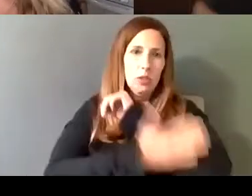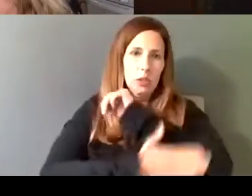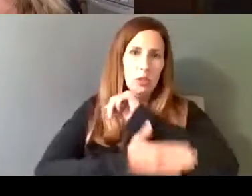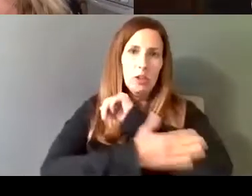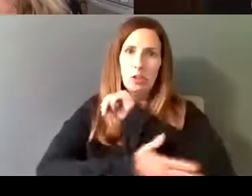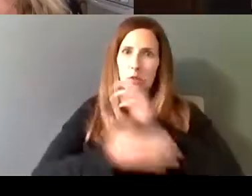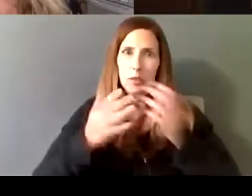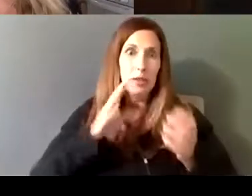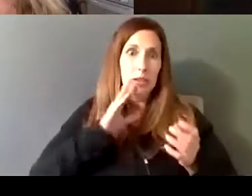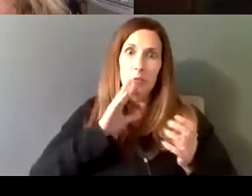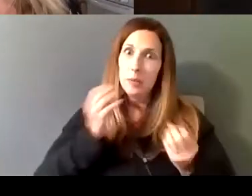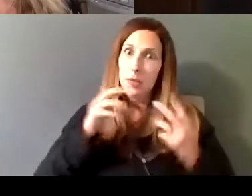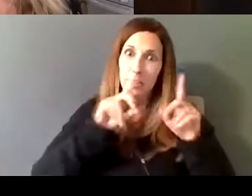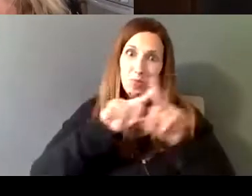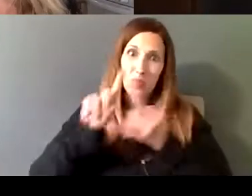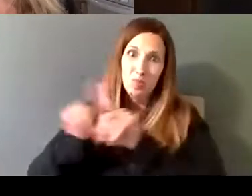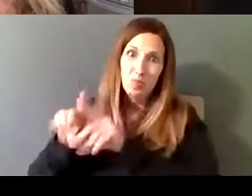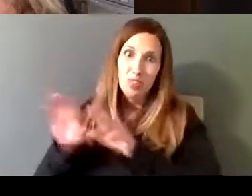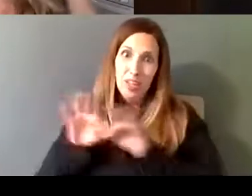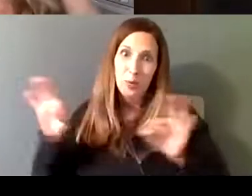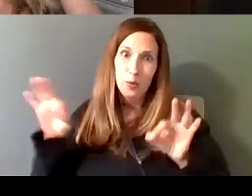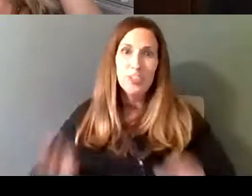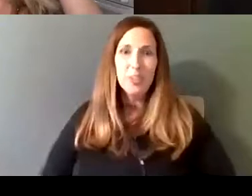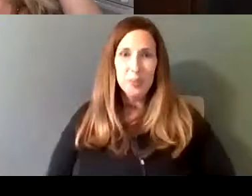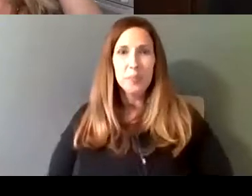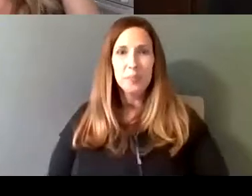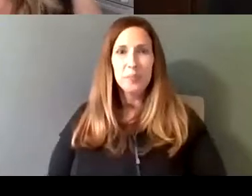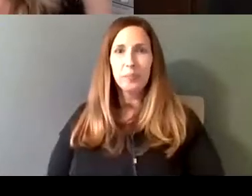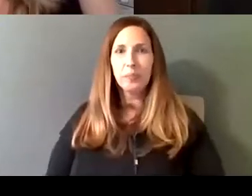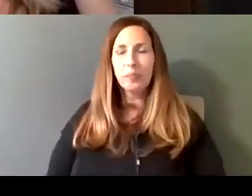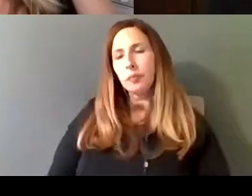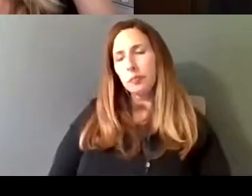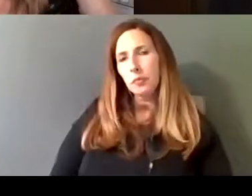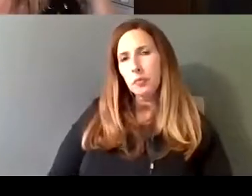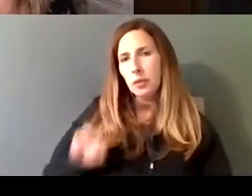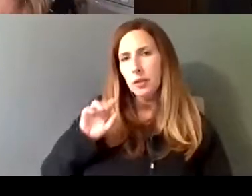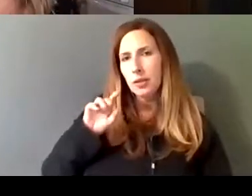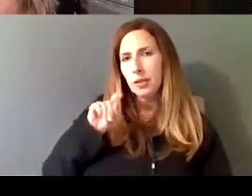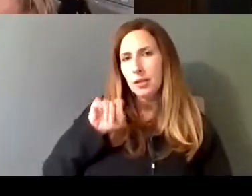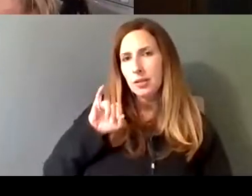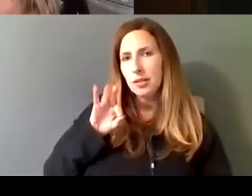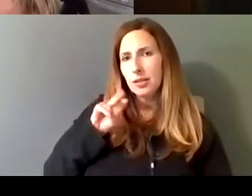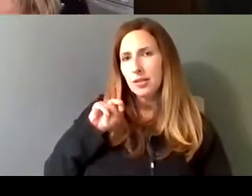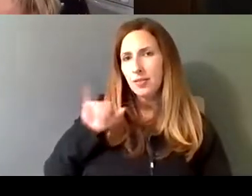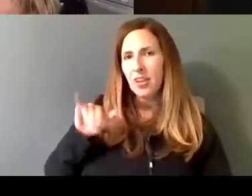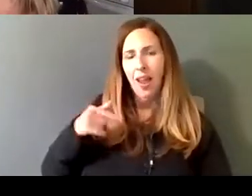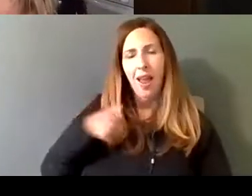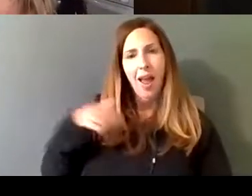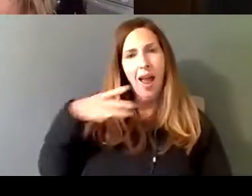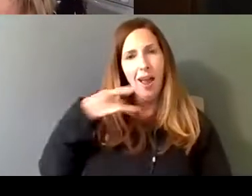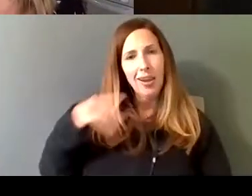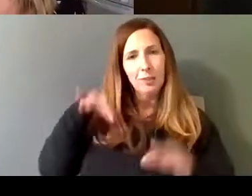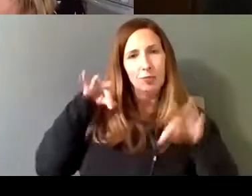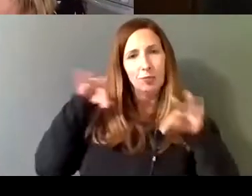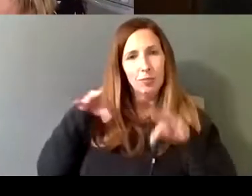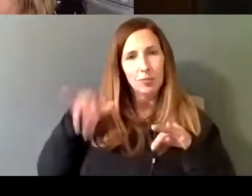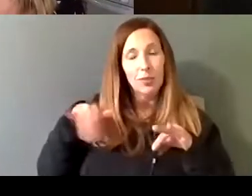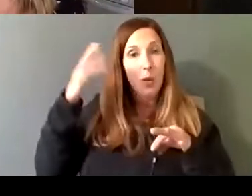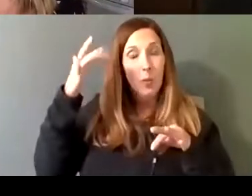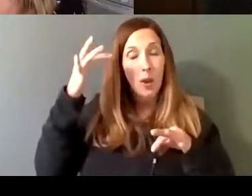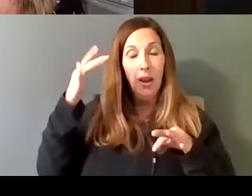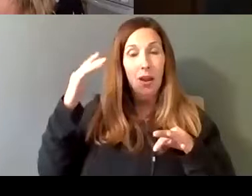so many different languages. And I really love diving into that because I think a lot of folks who